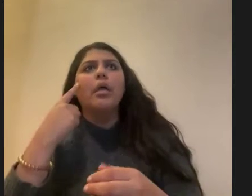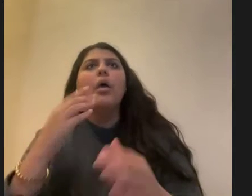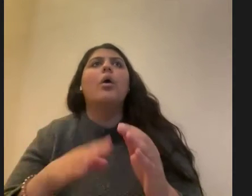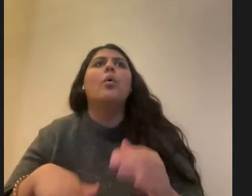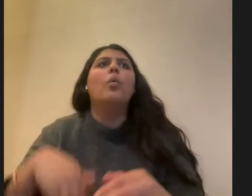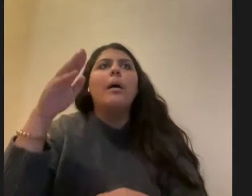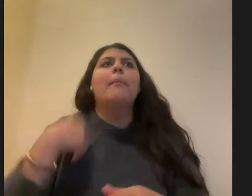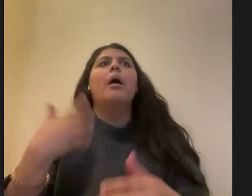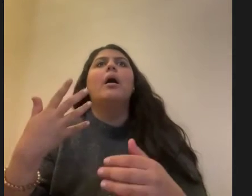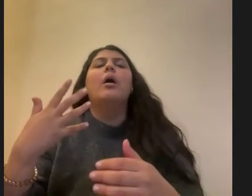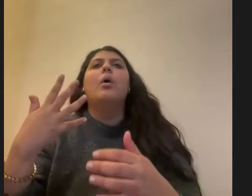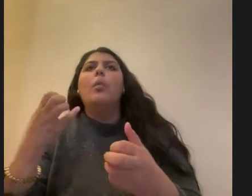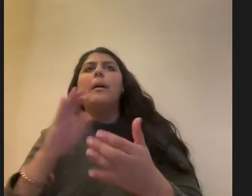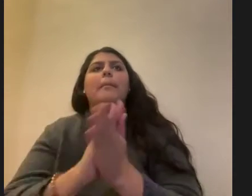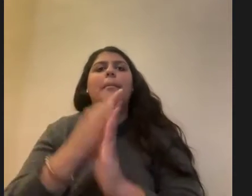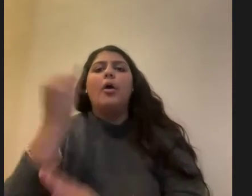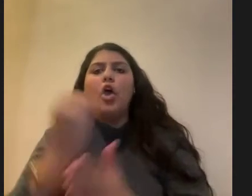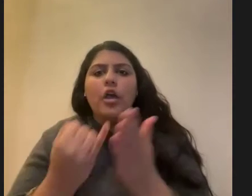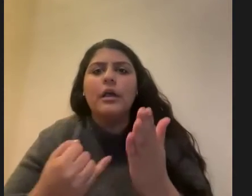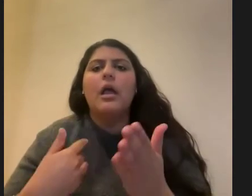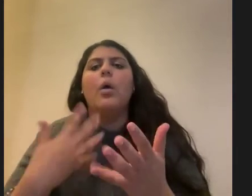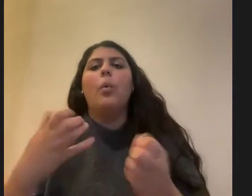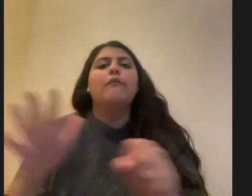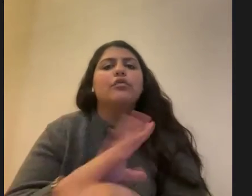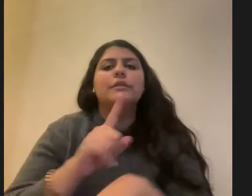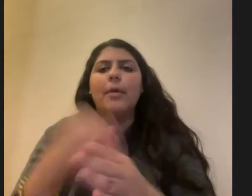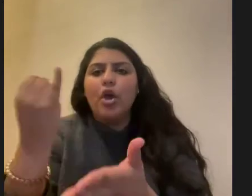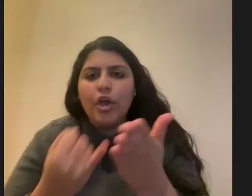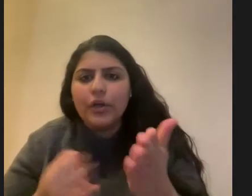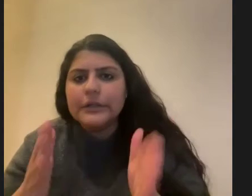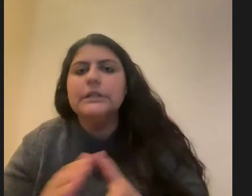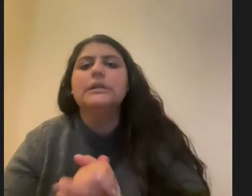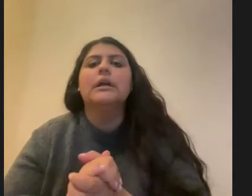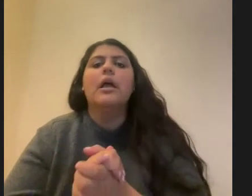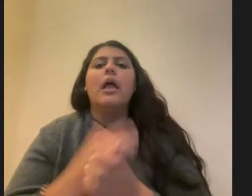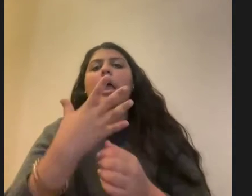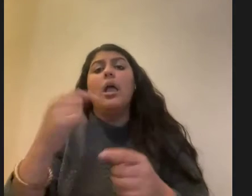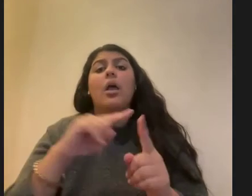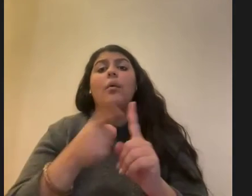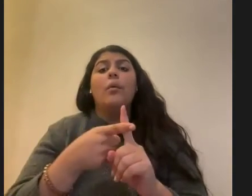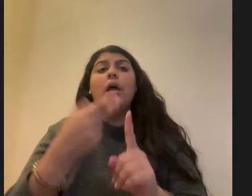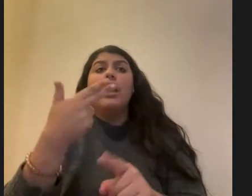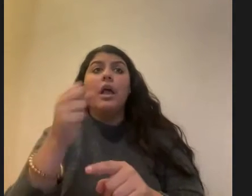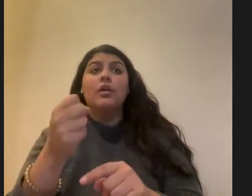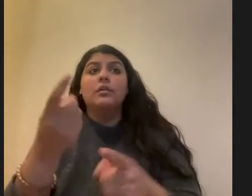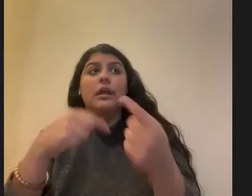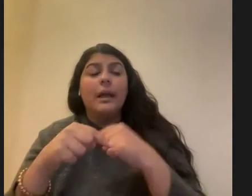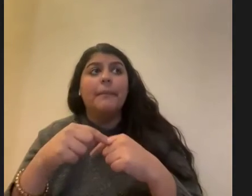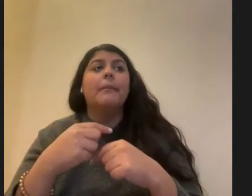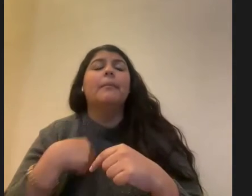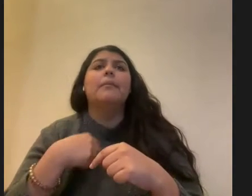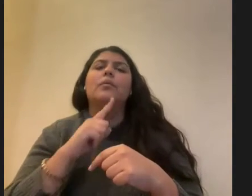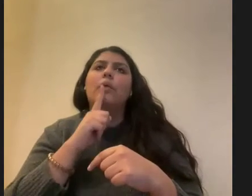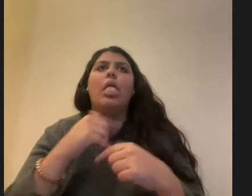artist. I had always had the dream to be a full-time artist. And then I just, as high school got here, I got really burnt out